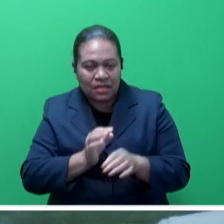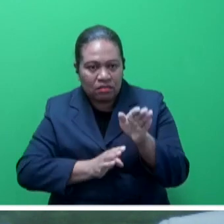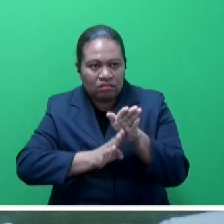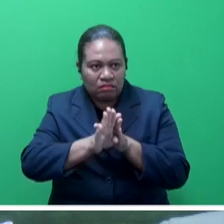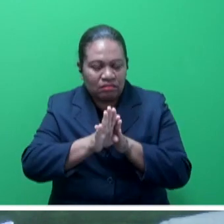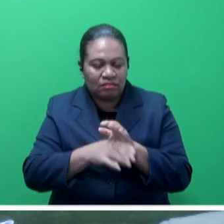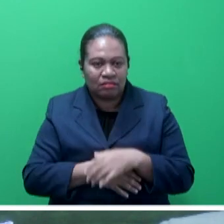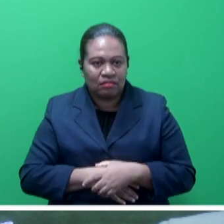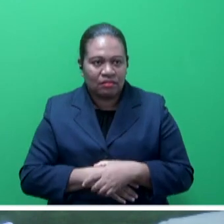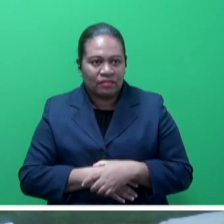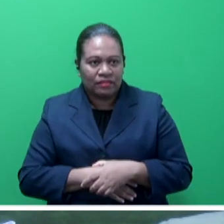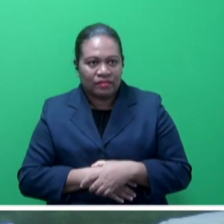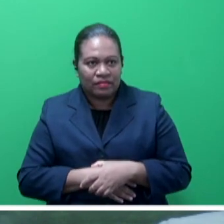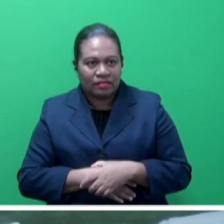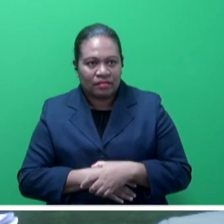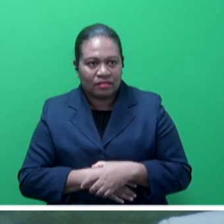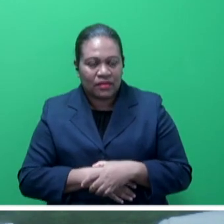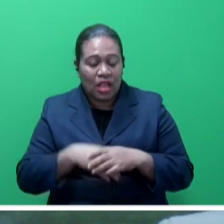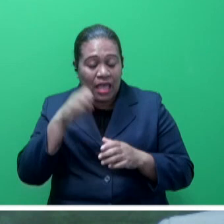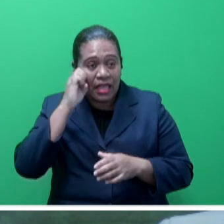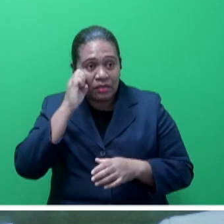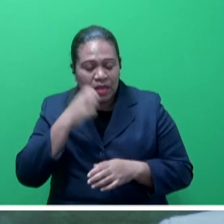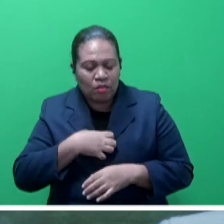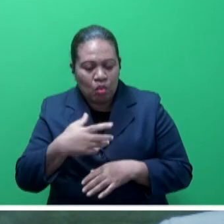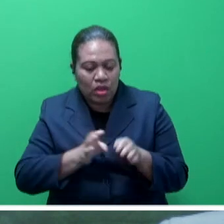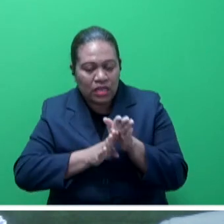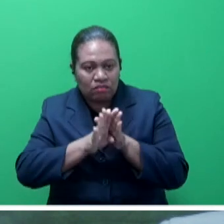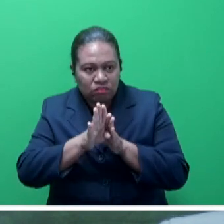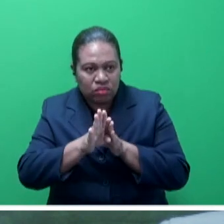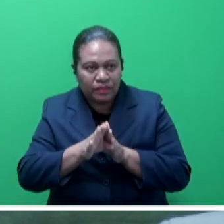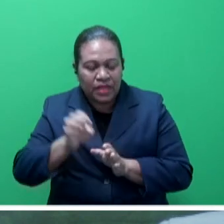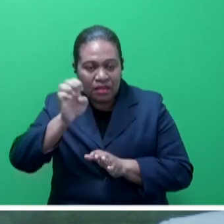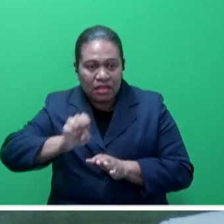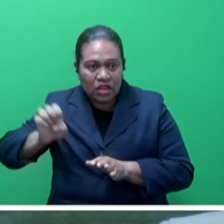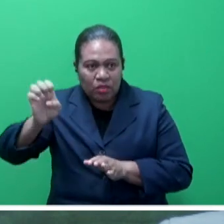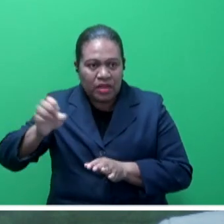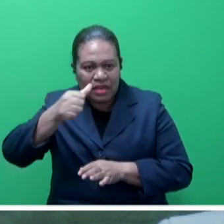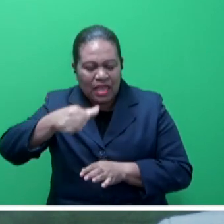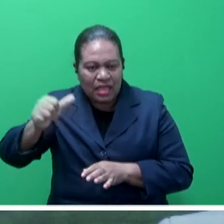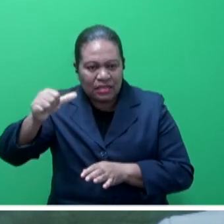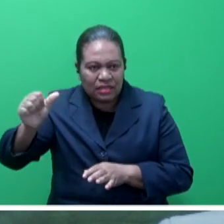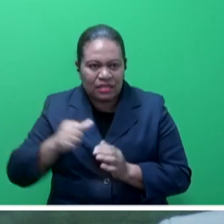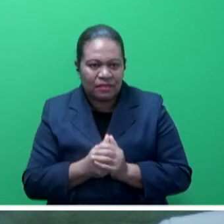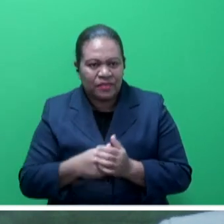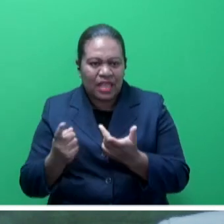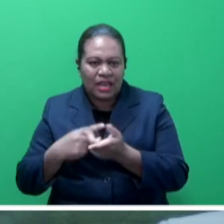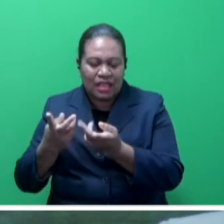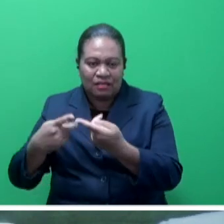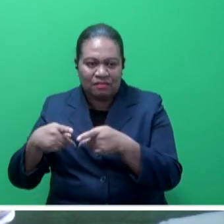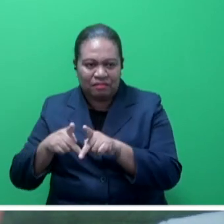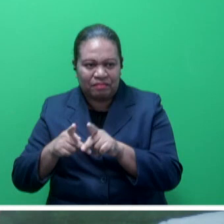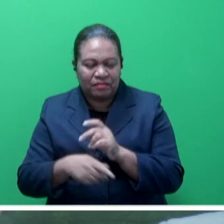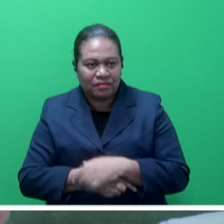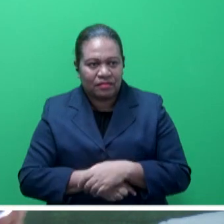insurance bookings recently. We also expect further increases from Europe, Asia, Middle East and South Pacific markets.